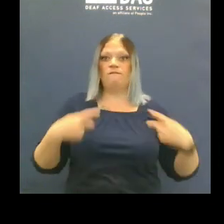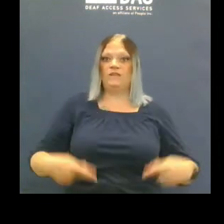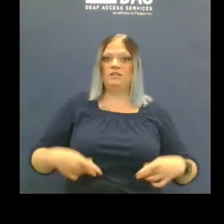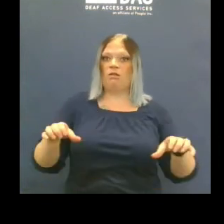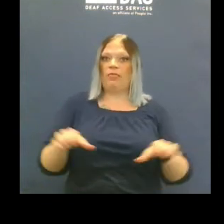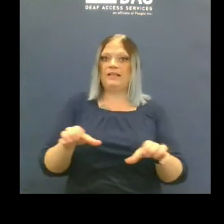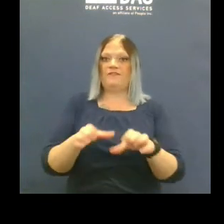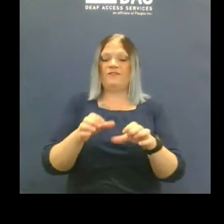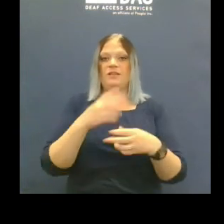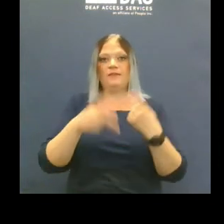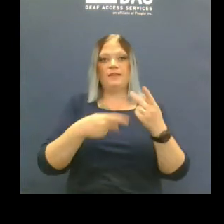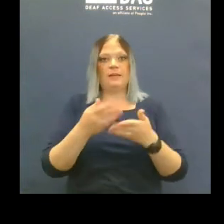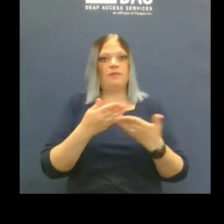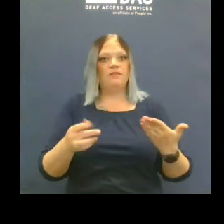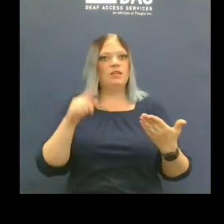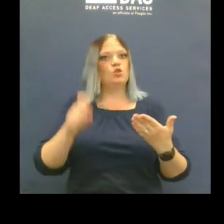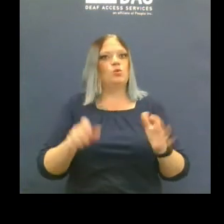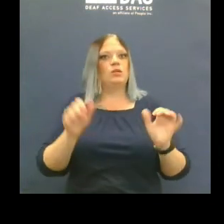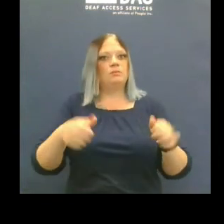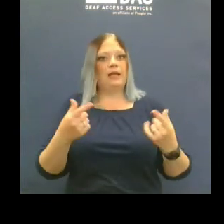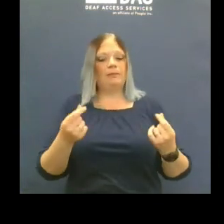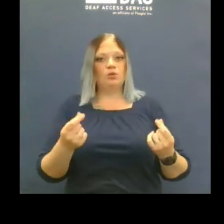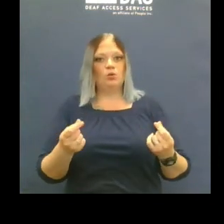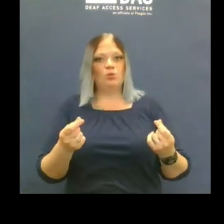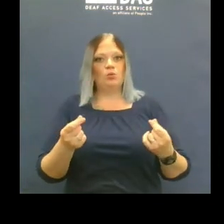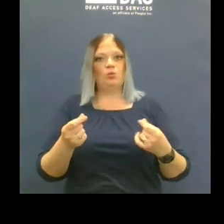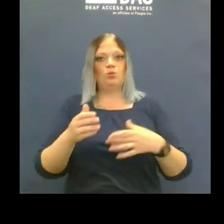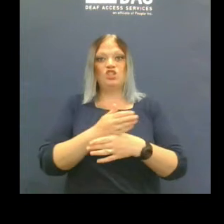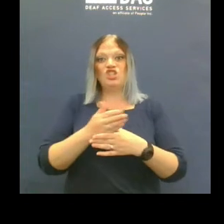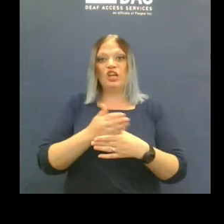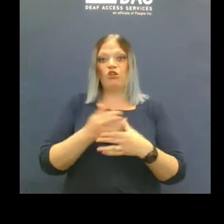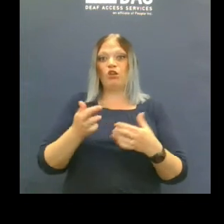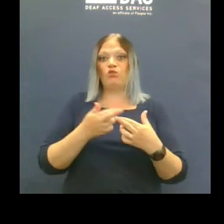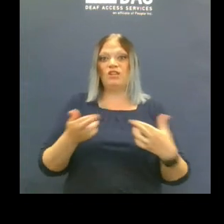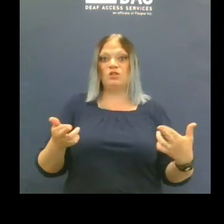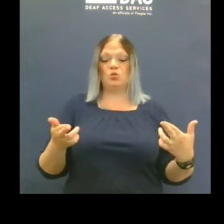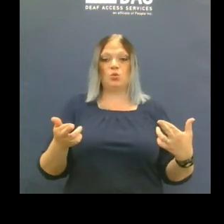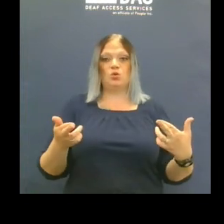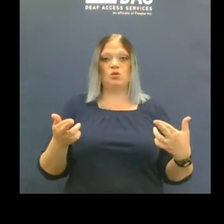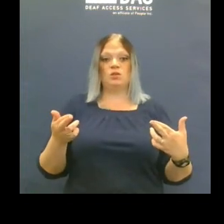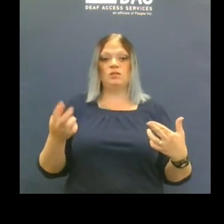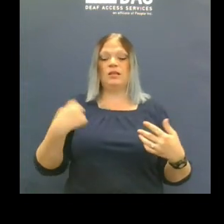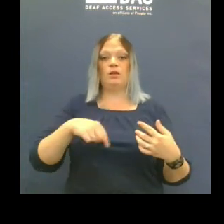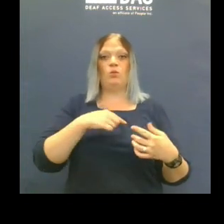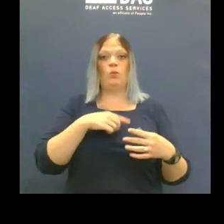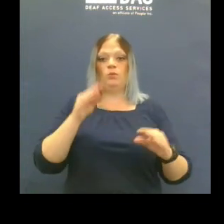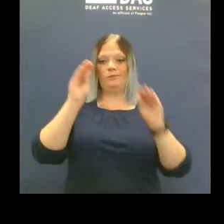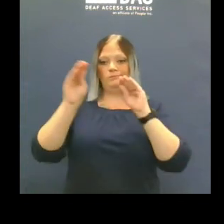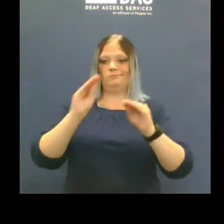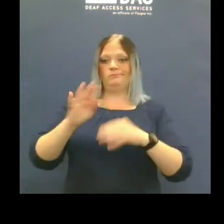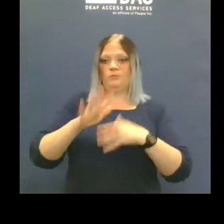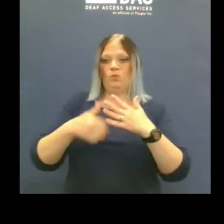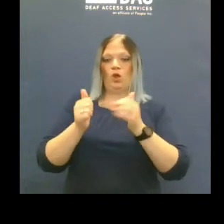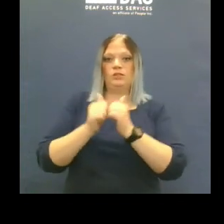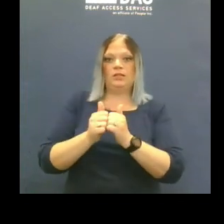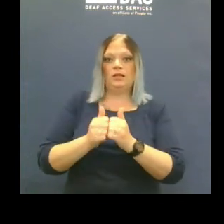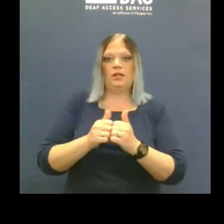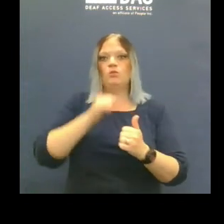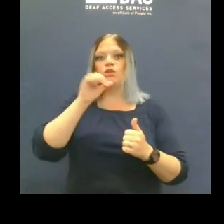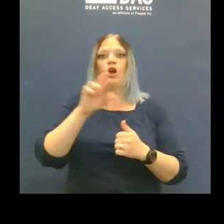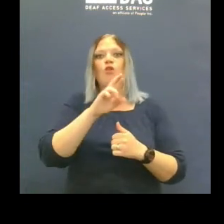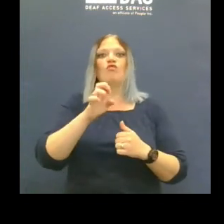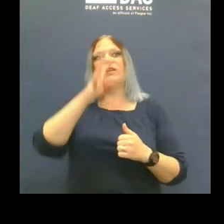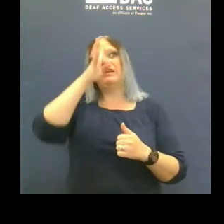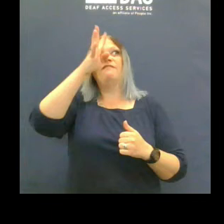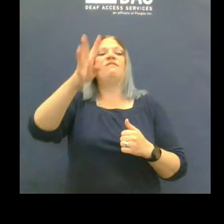activity, the type of things that you need to be able to do. Also sharing resources when we're putting this whole thing together so that we're not reinventing the